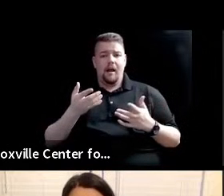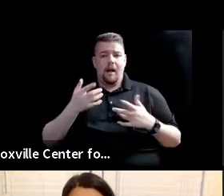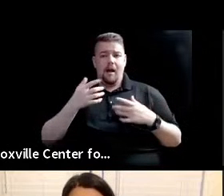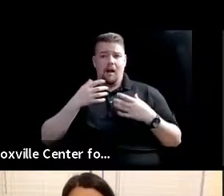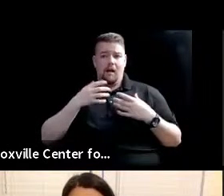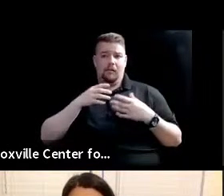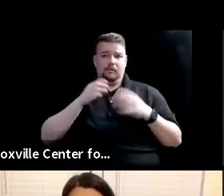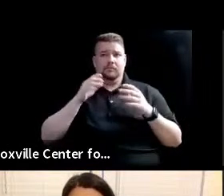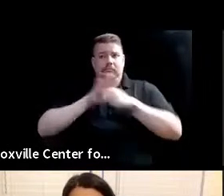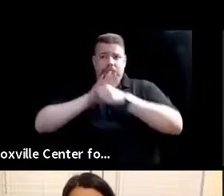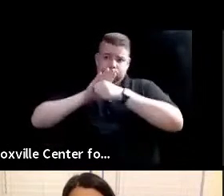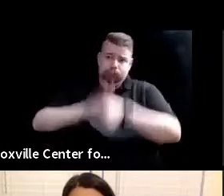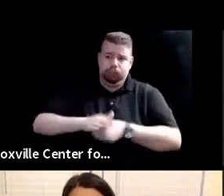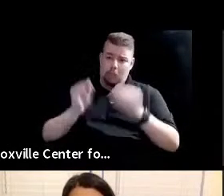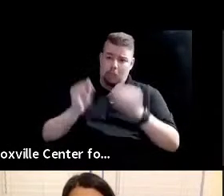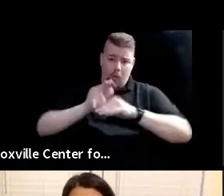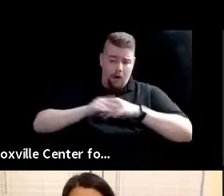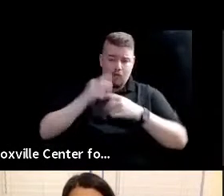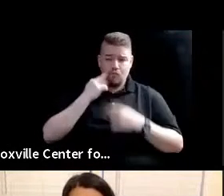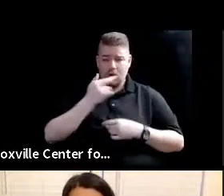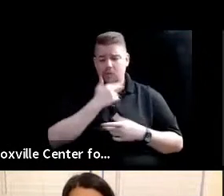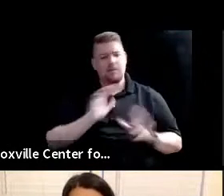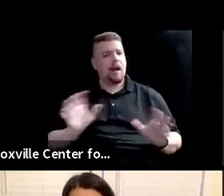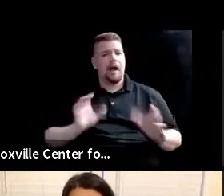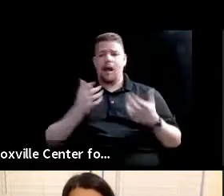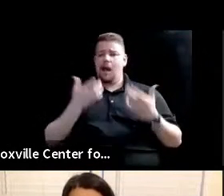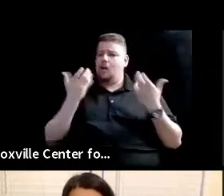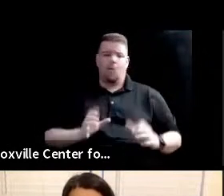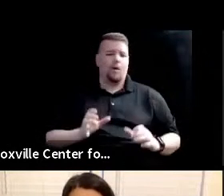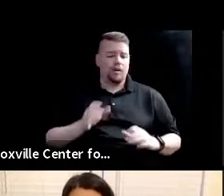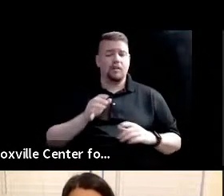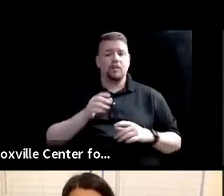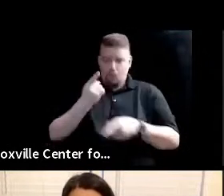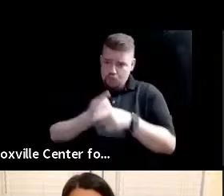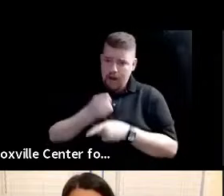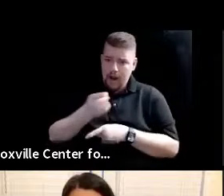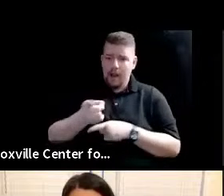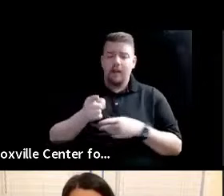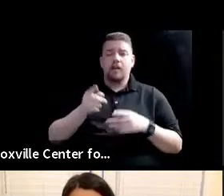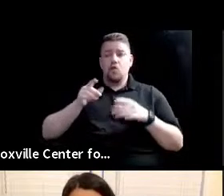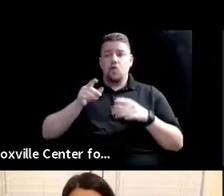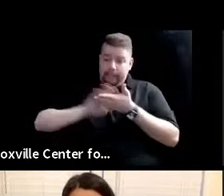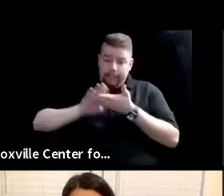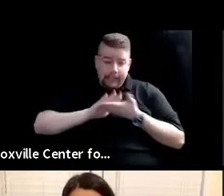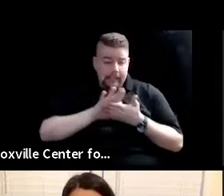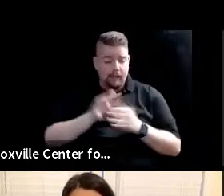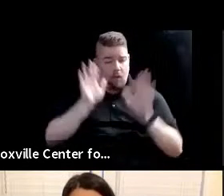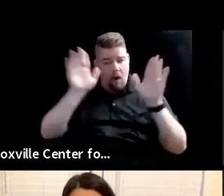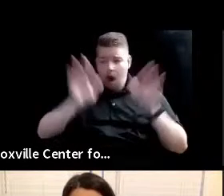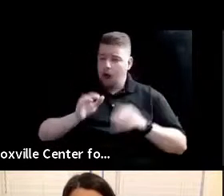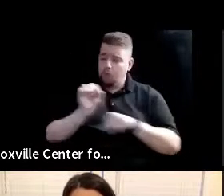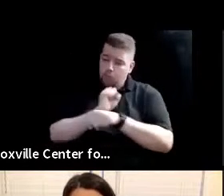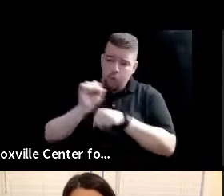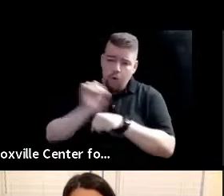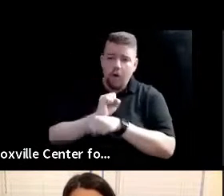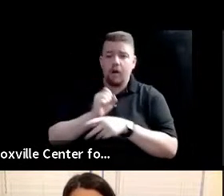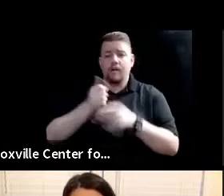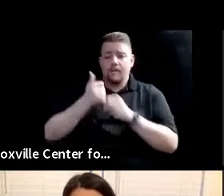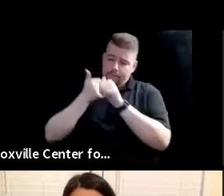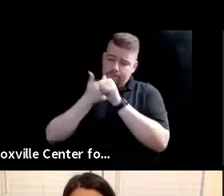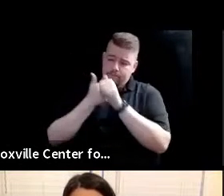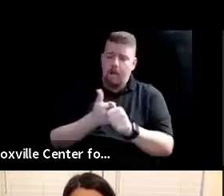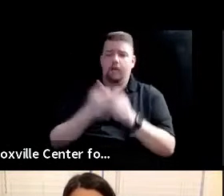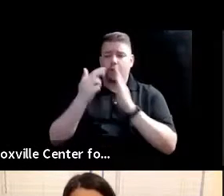on restaurants. You're right. You have a lot on your table. You have done great things to keep it clean. You're following the